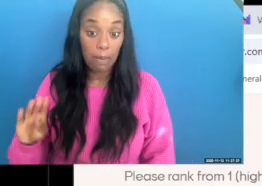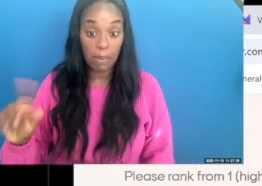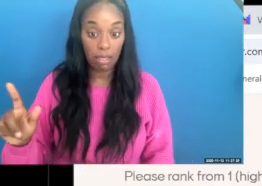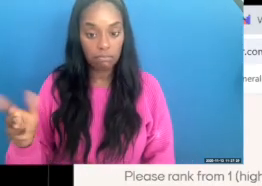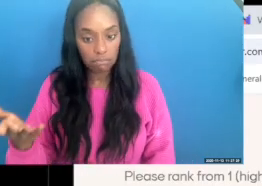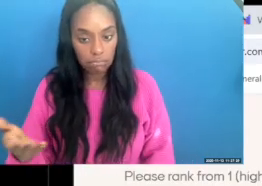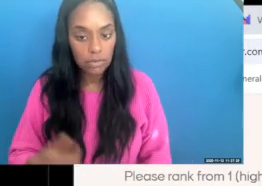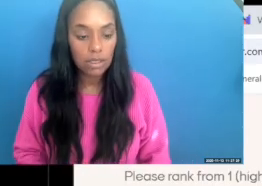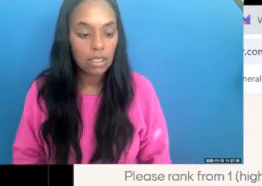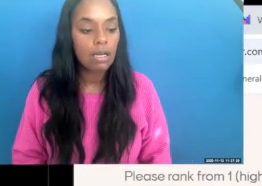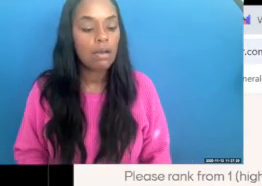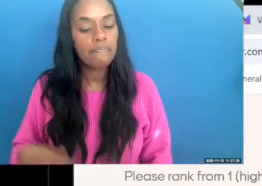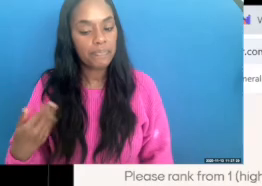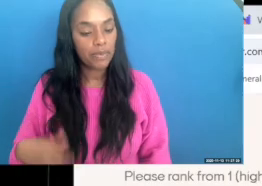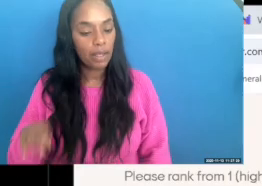Robin?